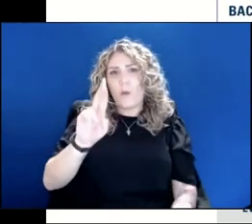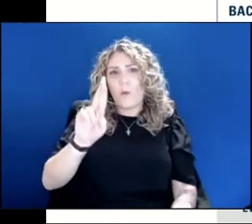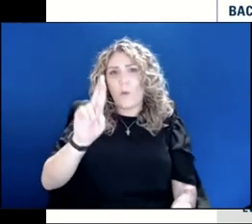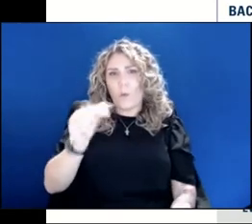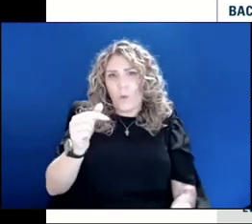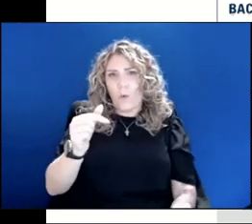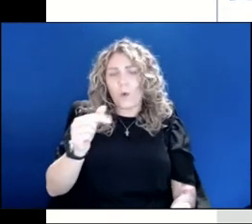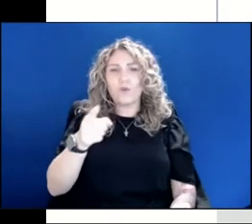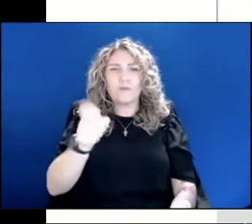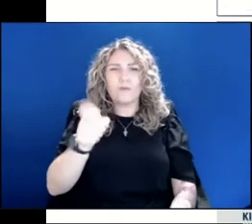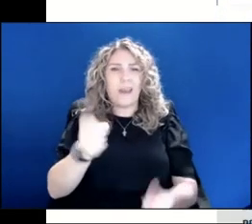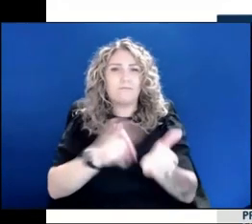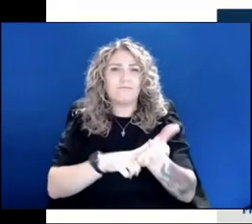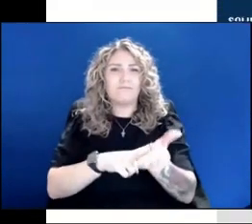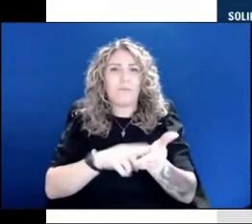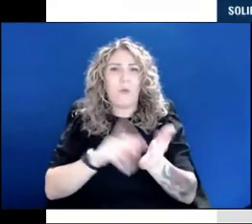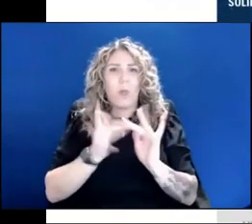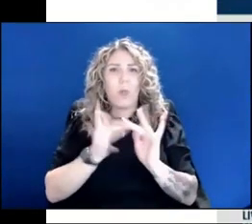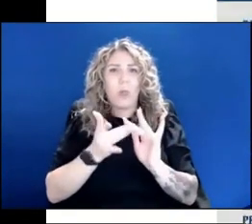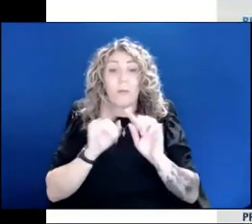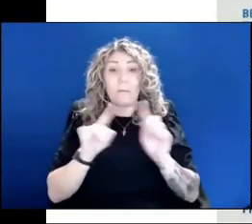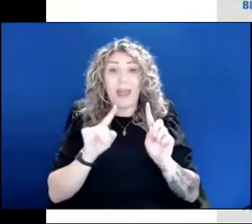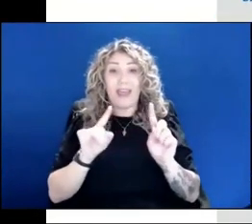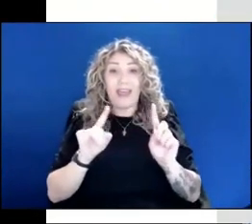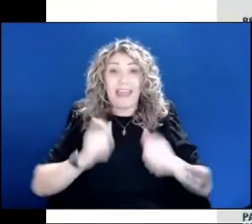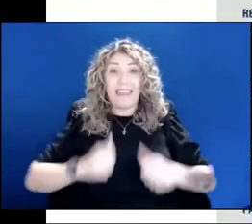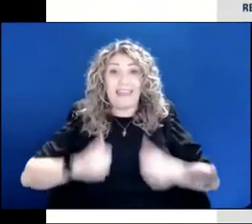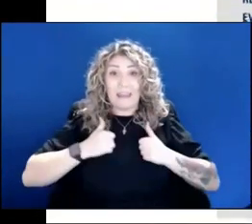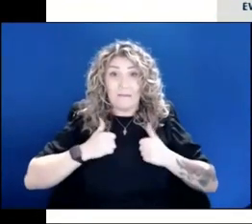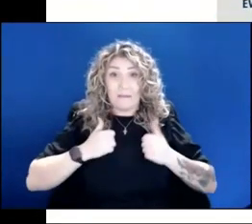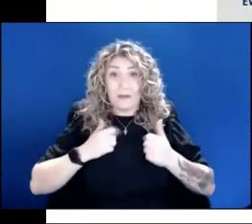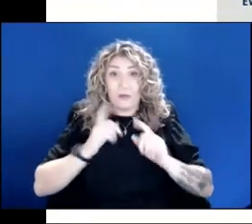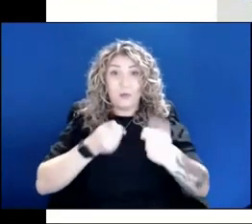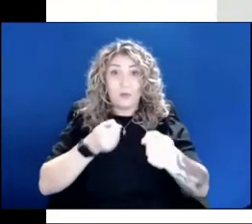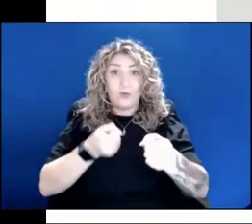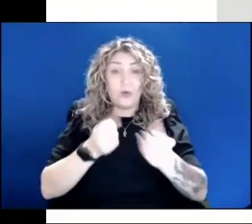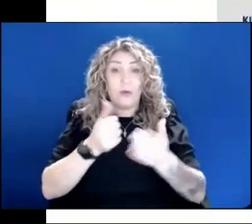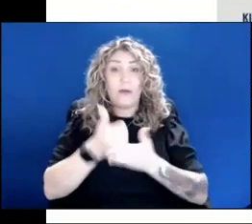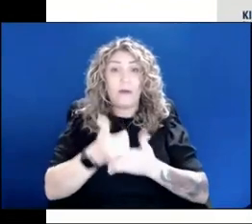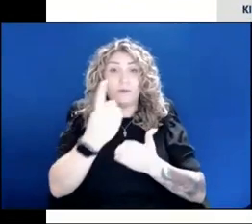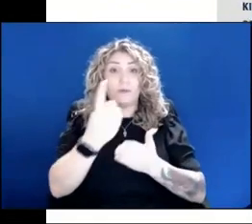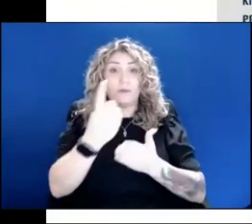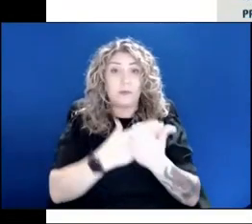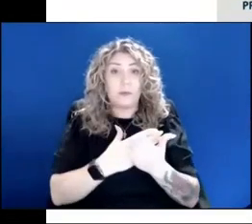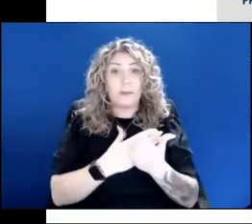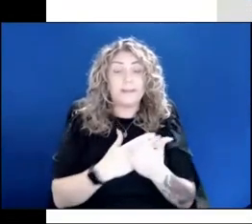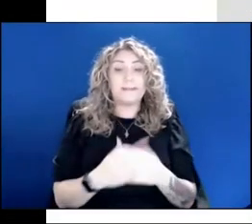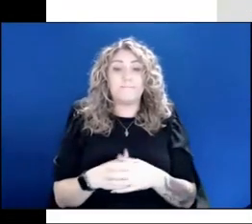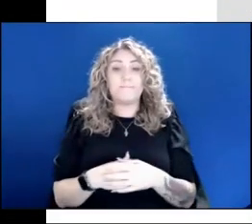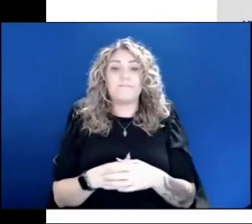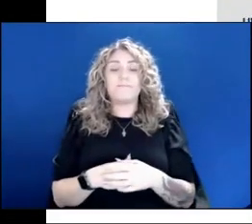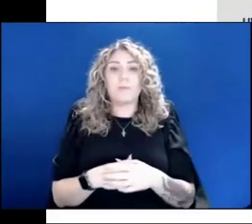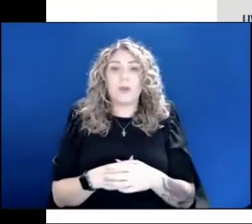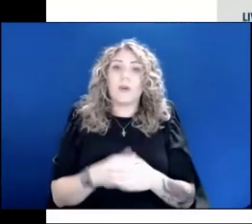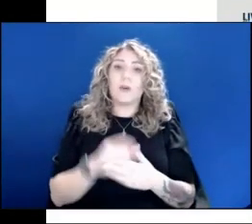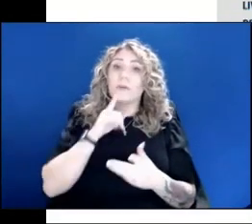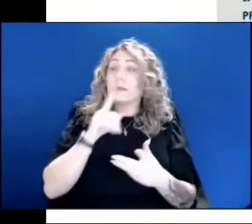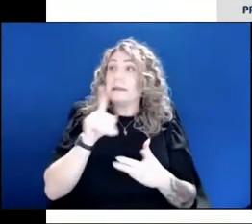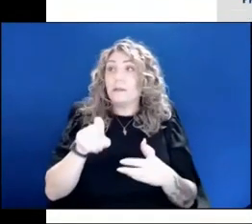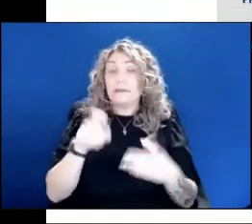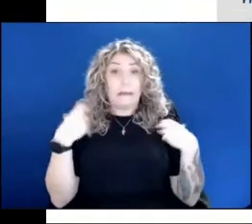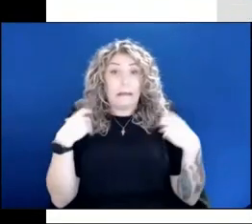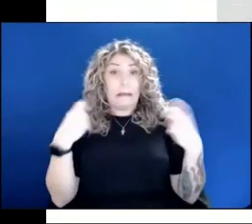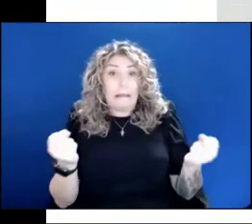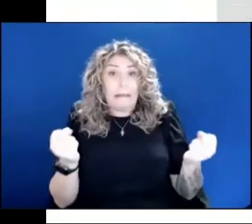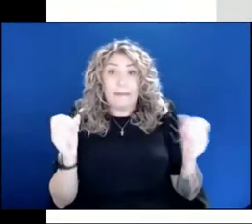I think if you want to become a living donor kidney to help somebody on the list, you just have to be really otherwise healthy, no